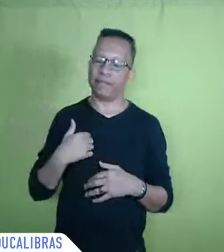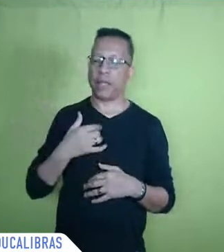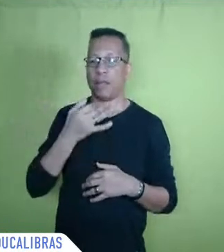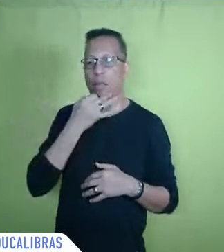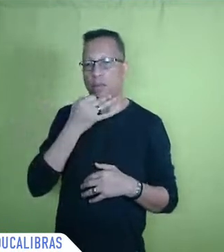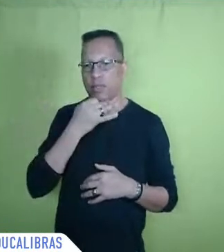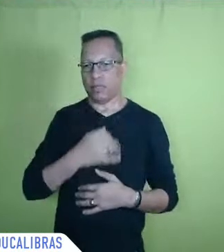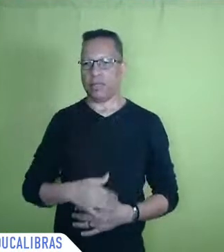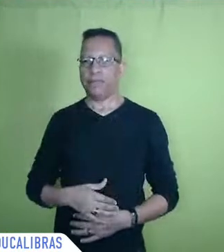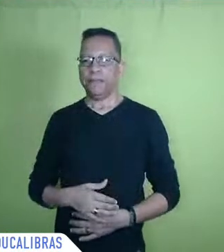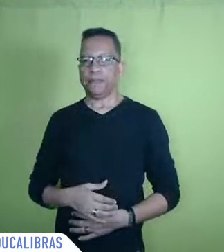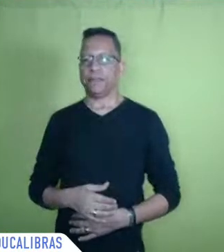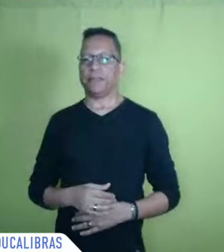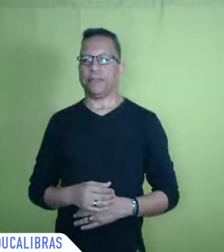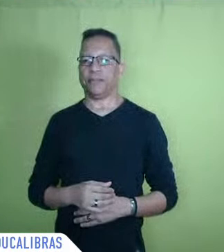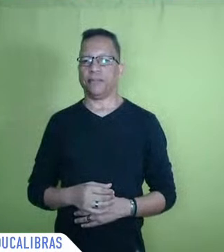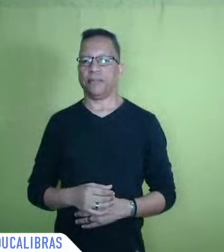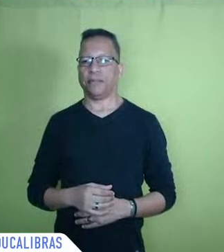equalitarian country.